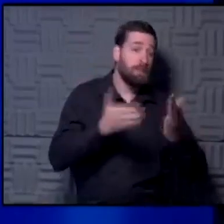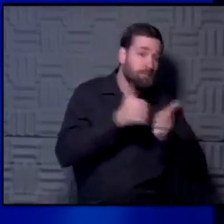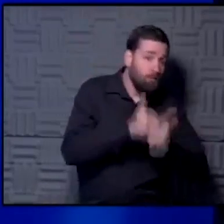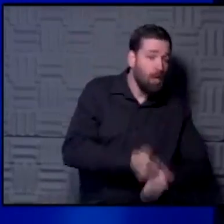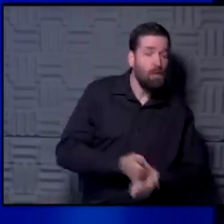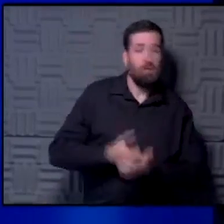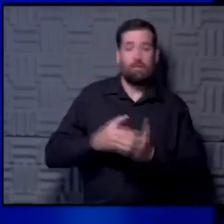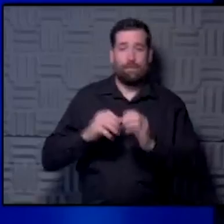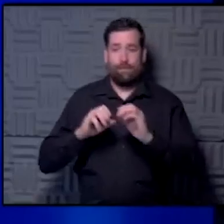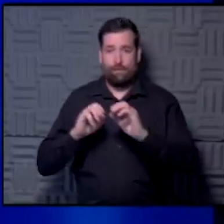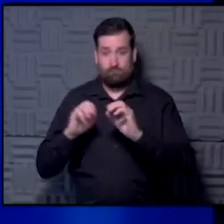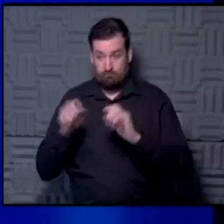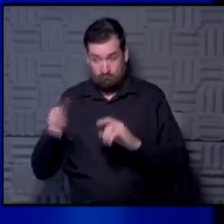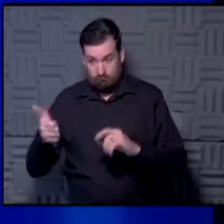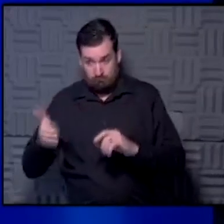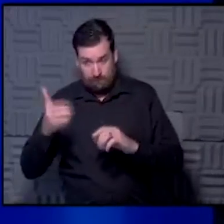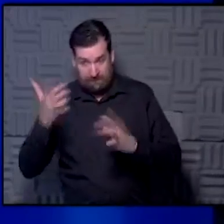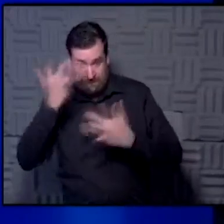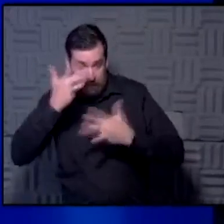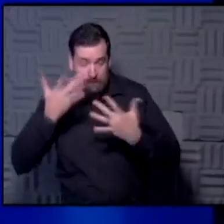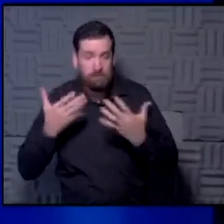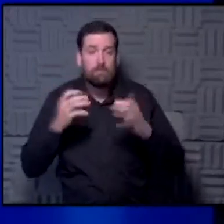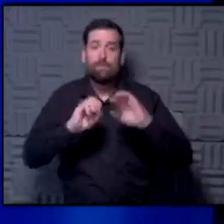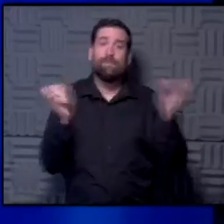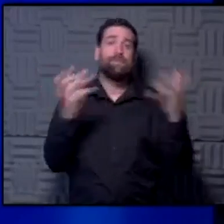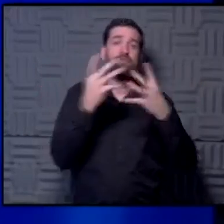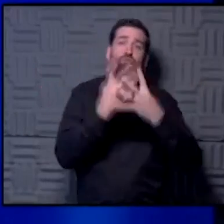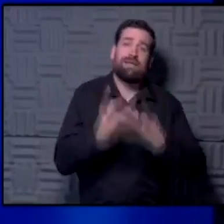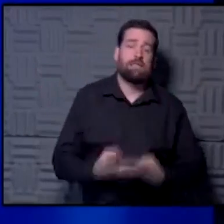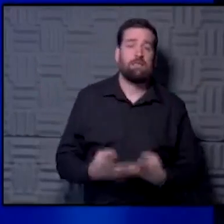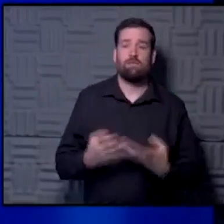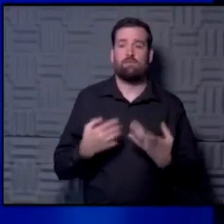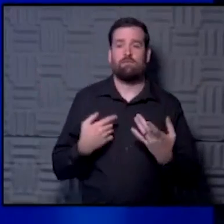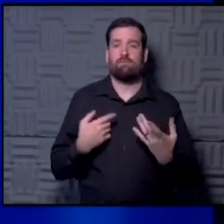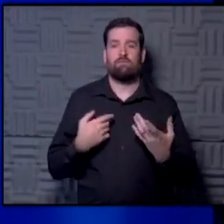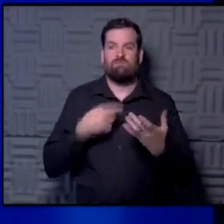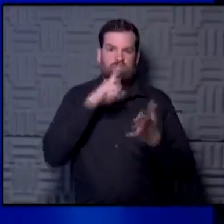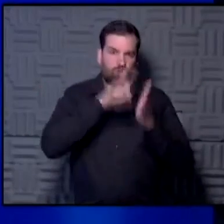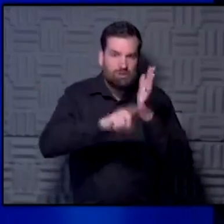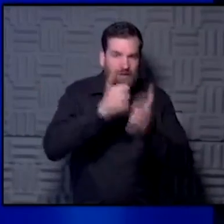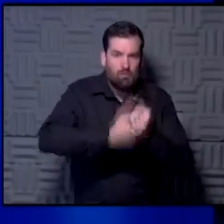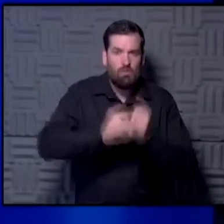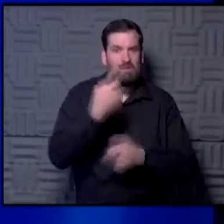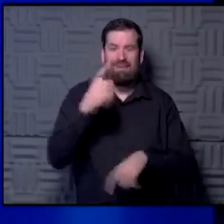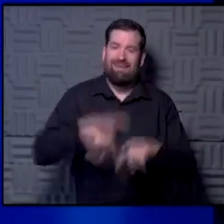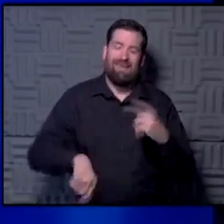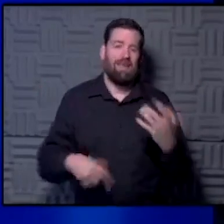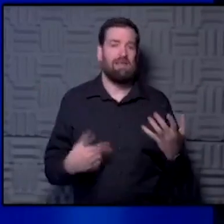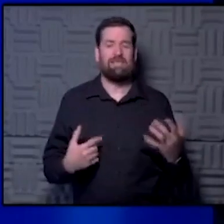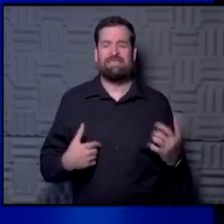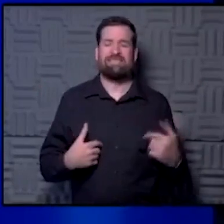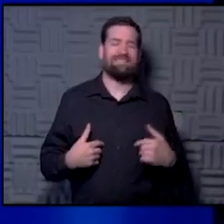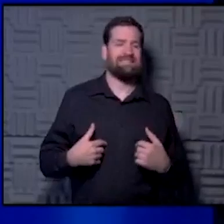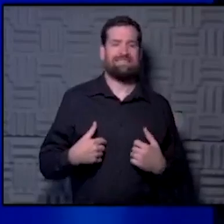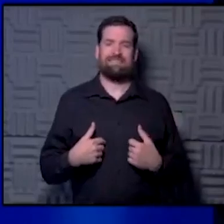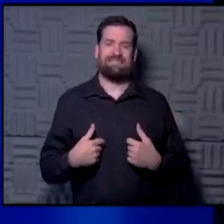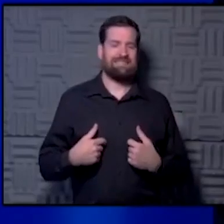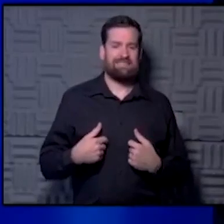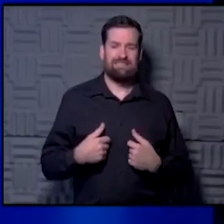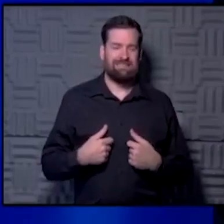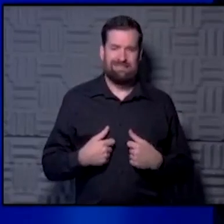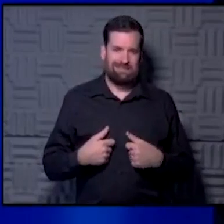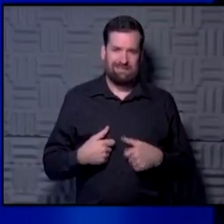following. You don't have any way of knowing if they're sick. There's not going to be screening. You can't temperature check everybody. I don't know. That just feels a